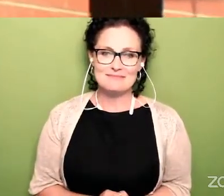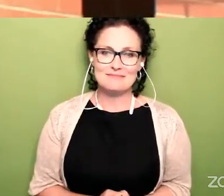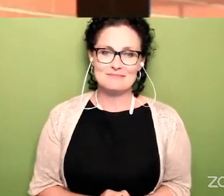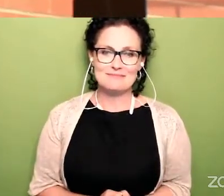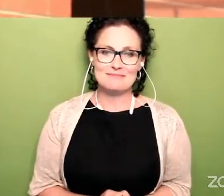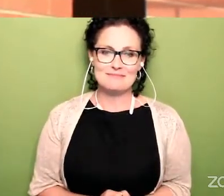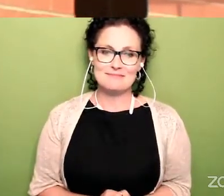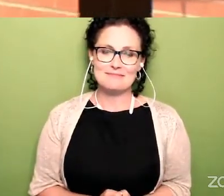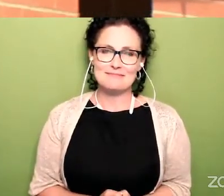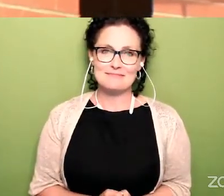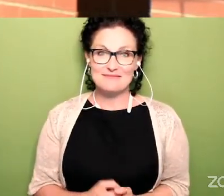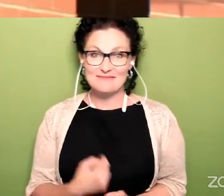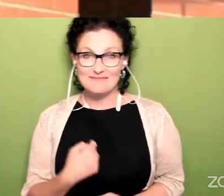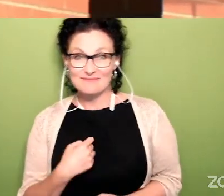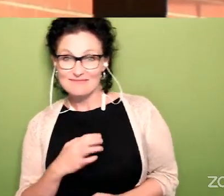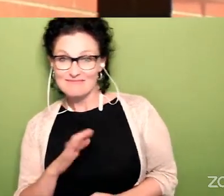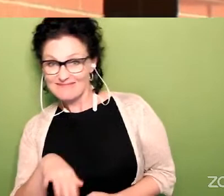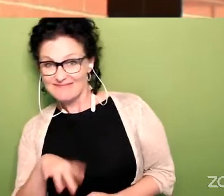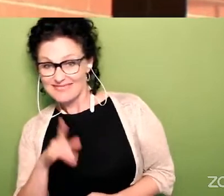Yeah.